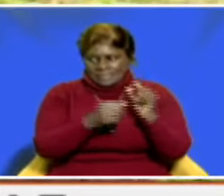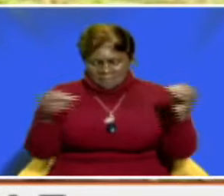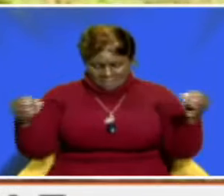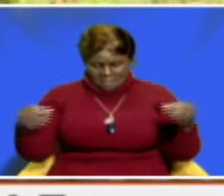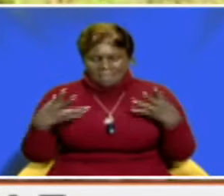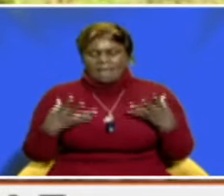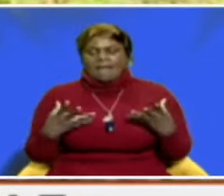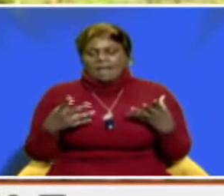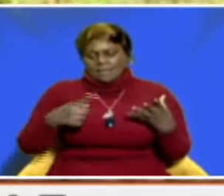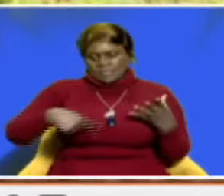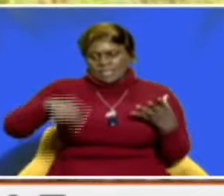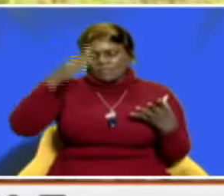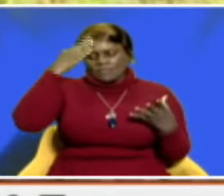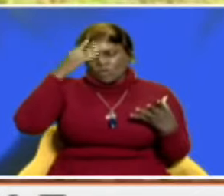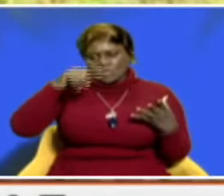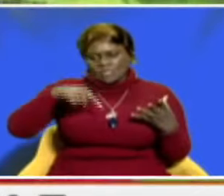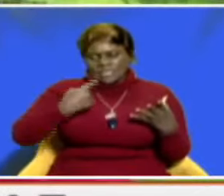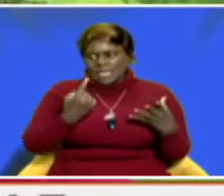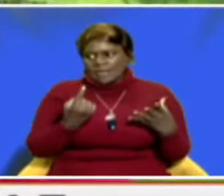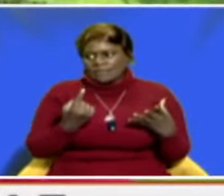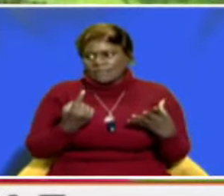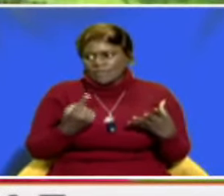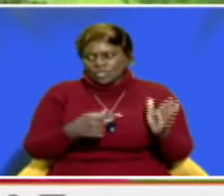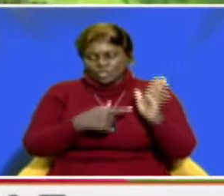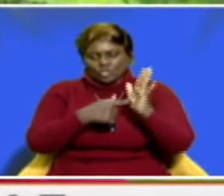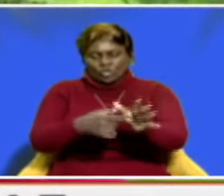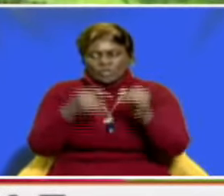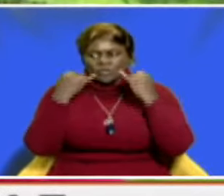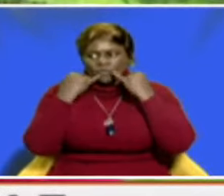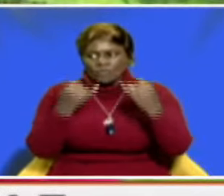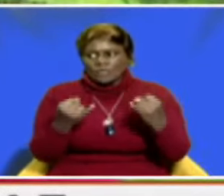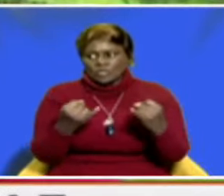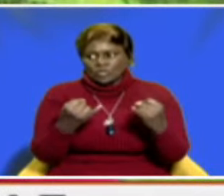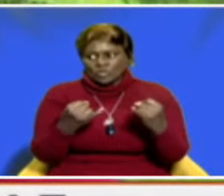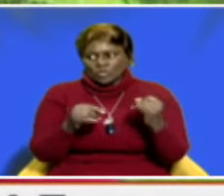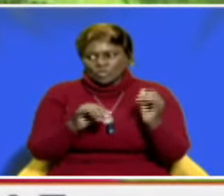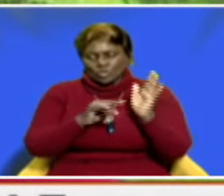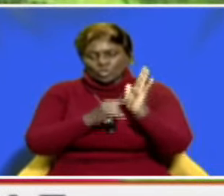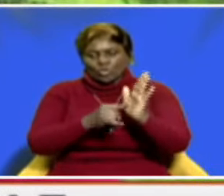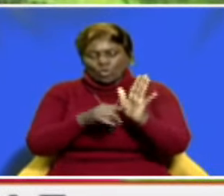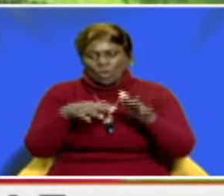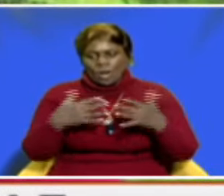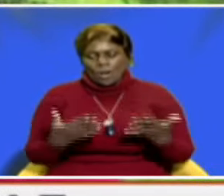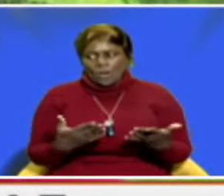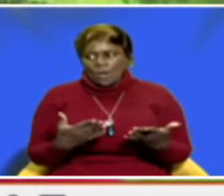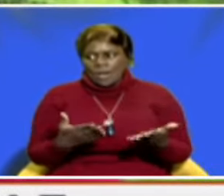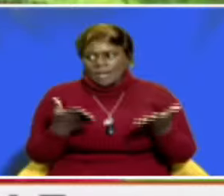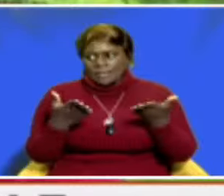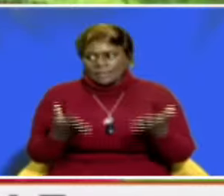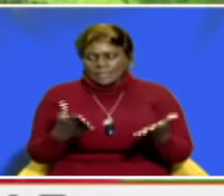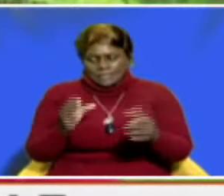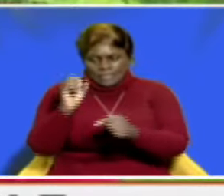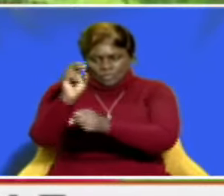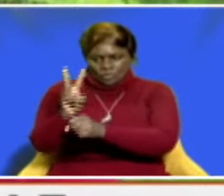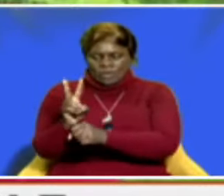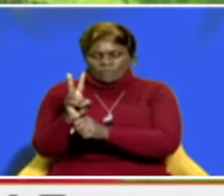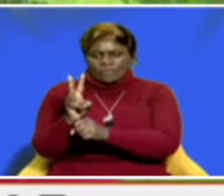clear to us. They've just released some statistics indicating that this is the